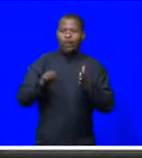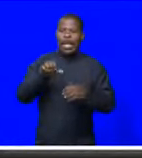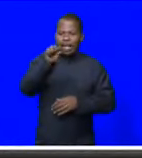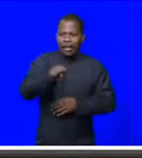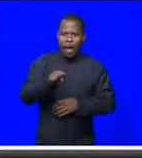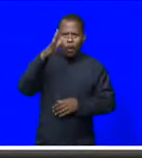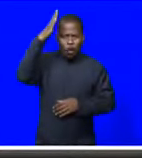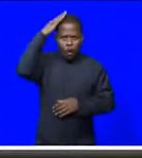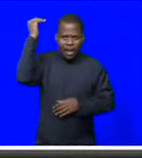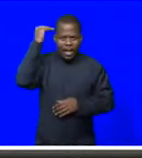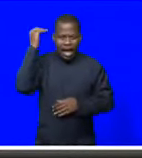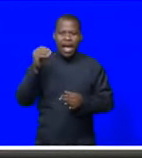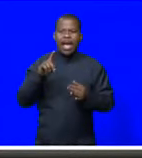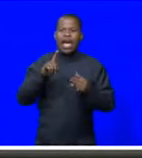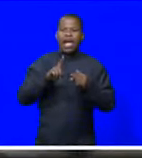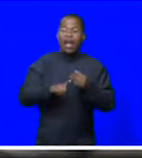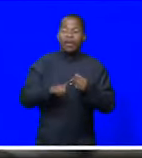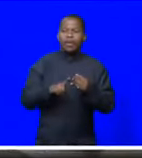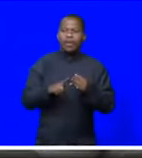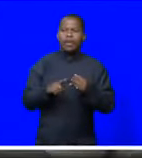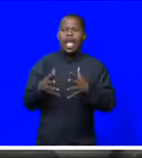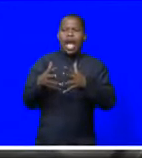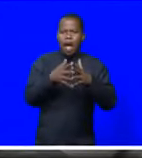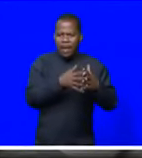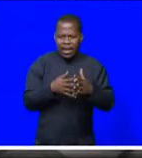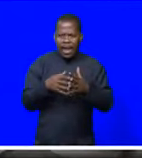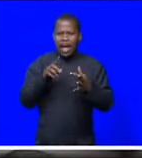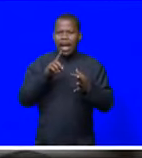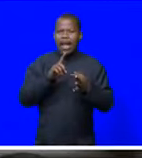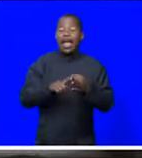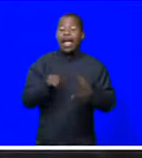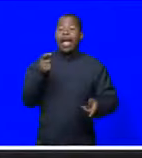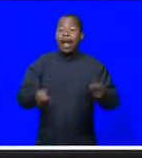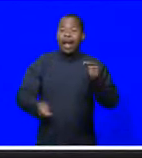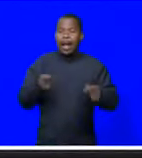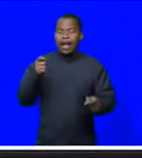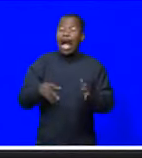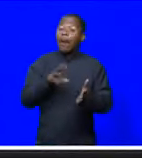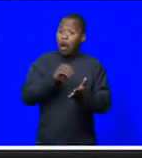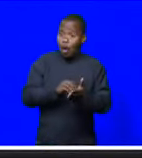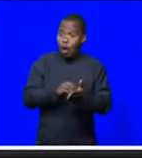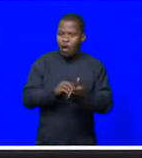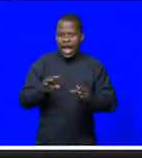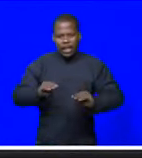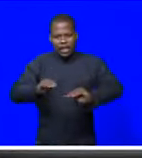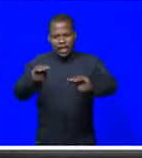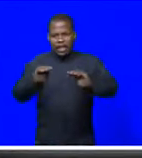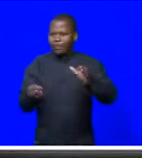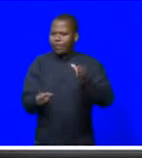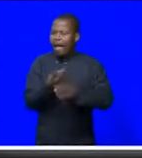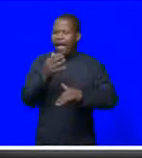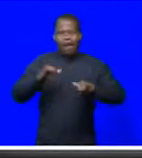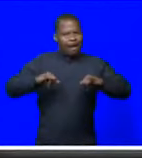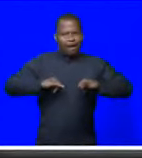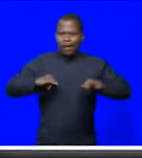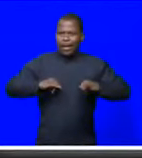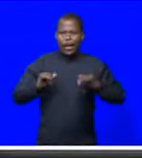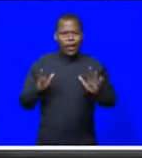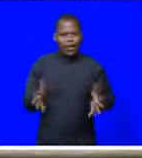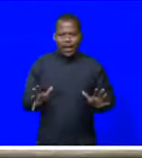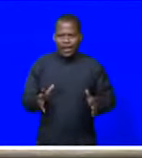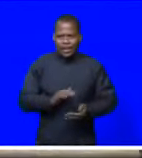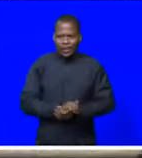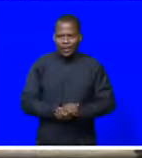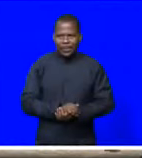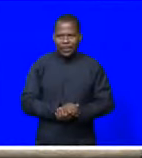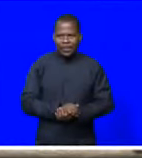States of America, and Canada are ready to start working. For Eswatini TV News, Temgosi Mavimbela with